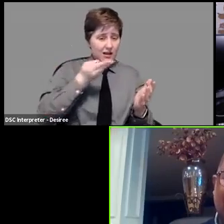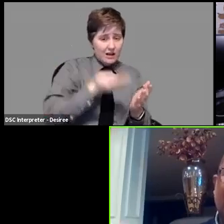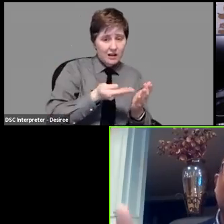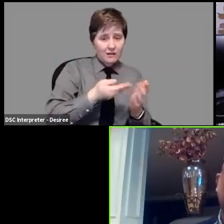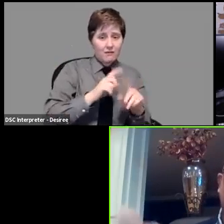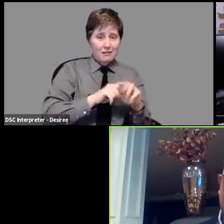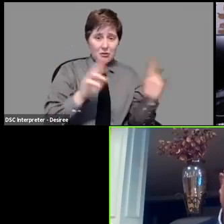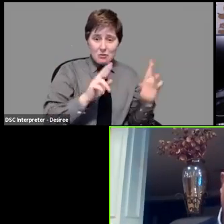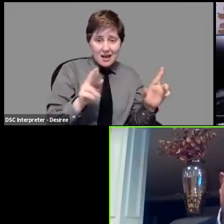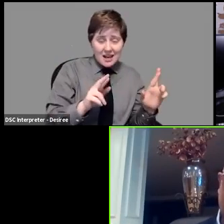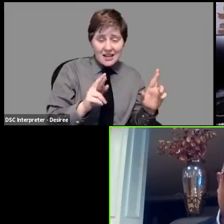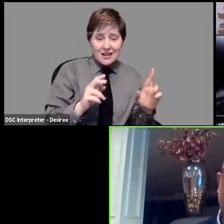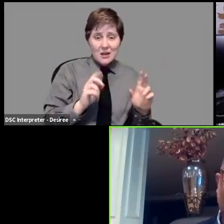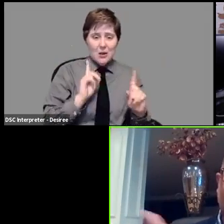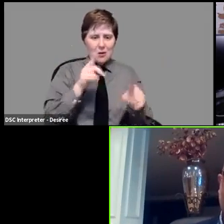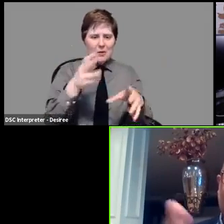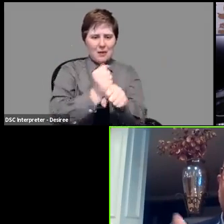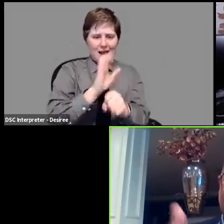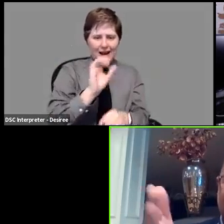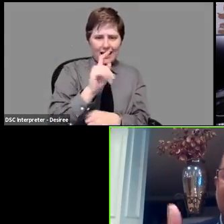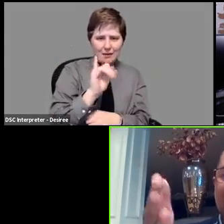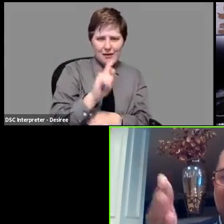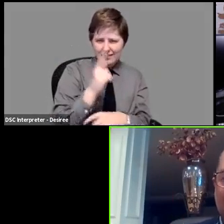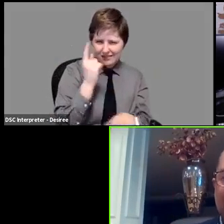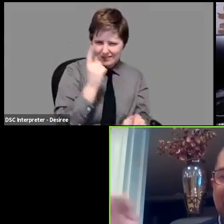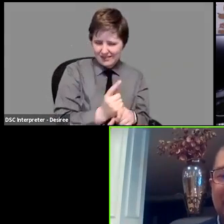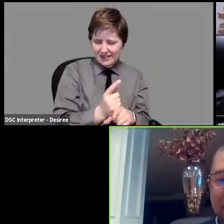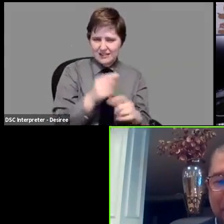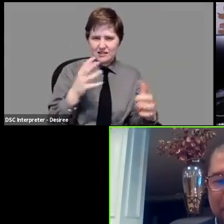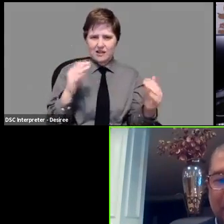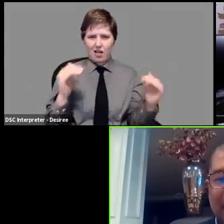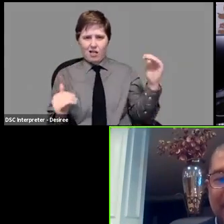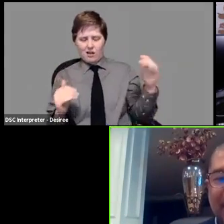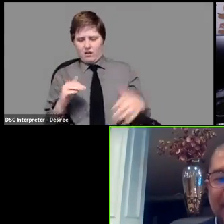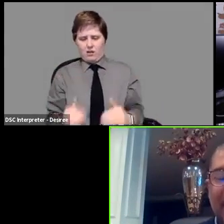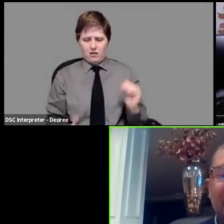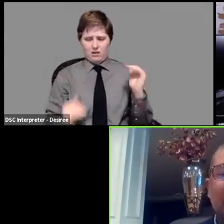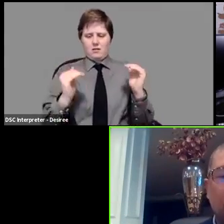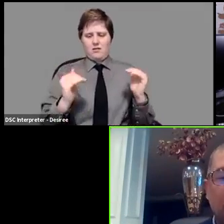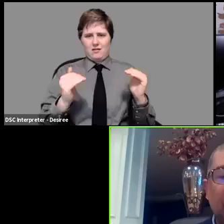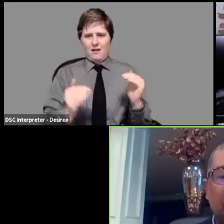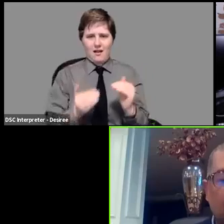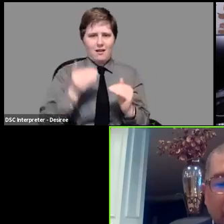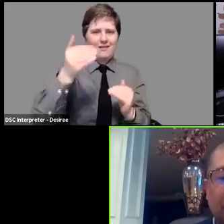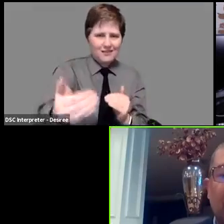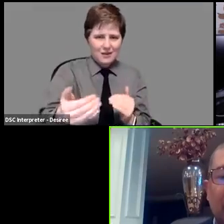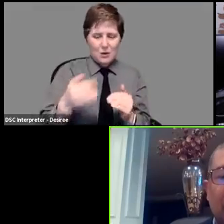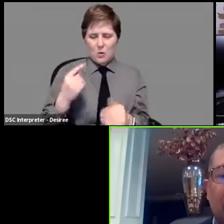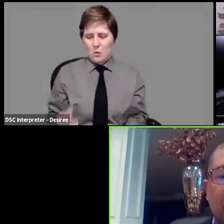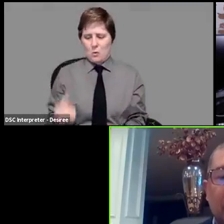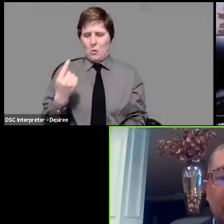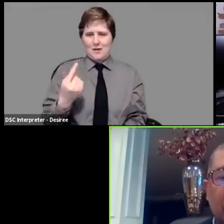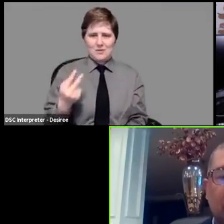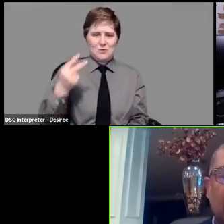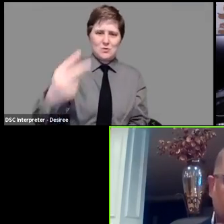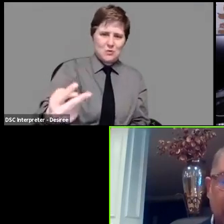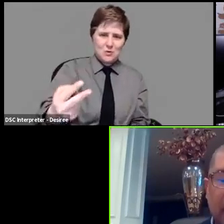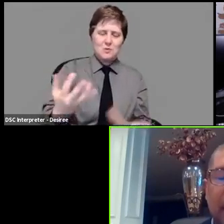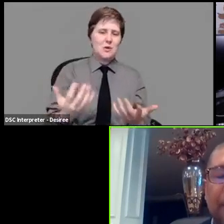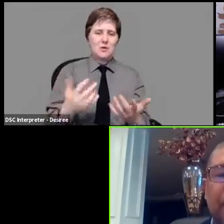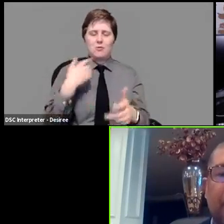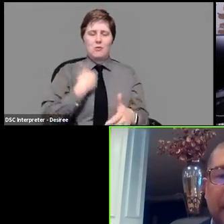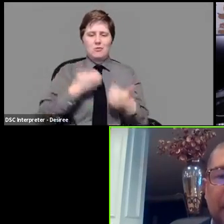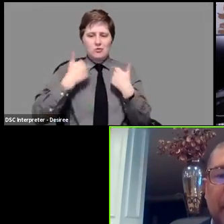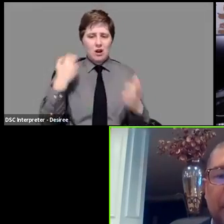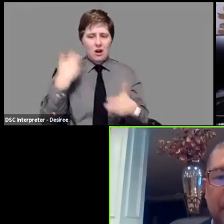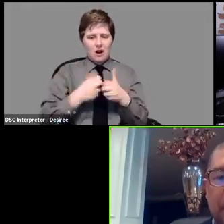prepare to go after the capital, right? So it's kind of a one, then two process. And so we've been really trying hard across our